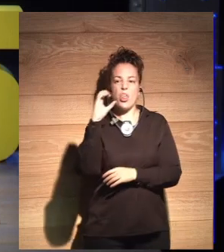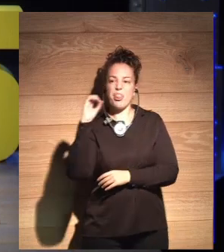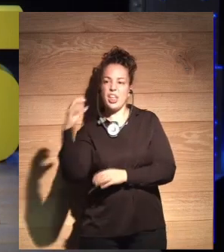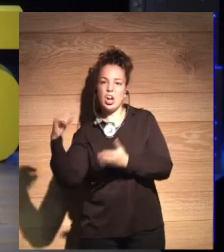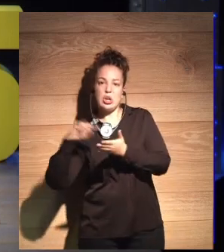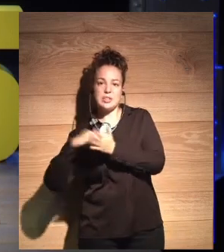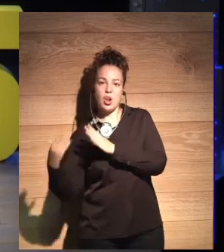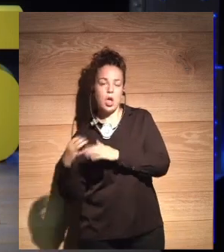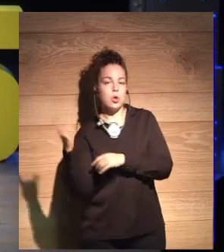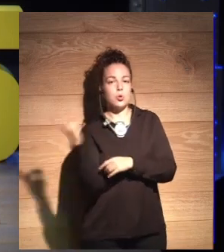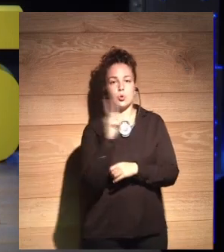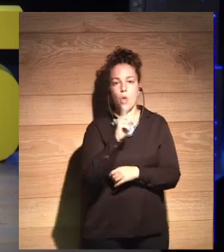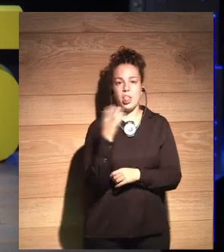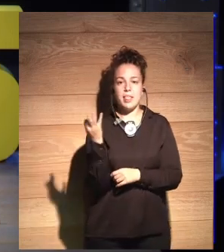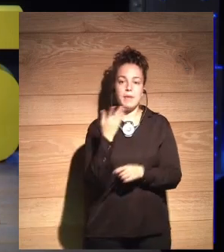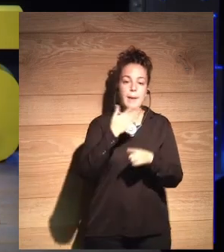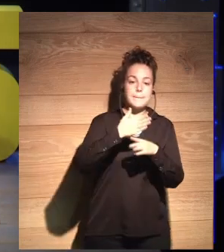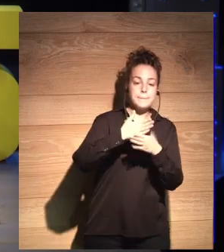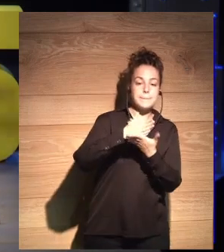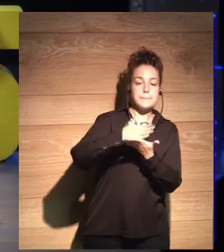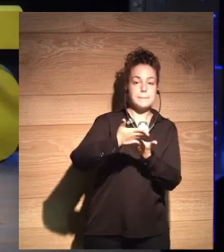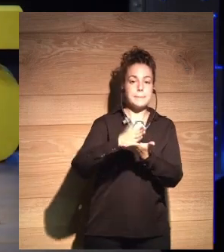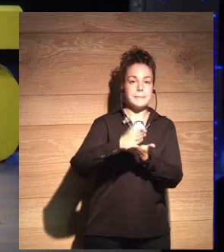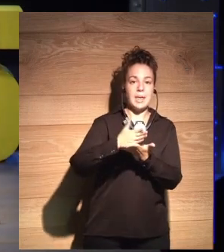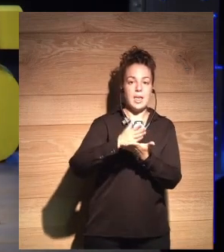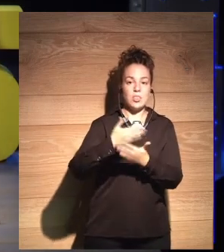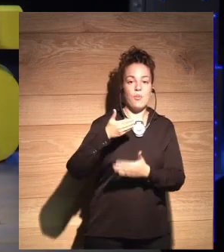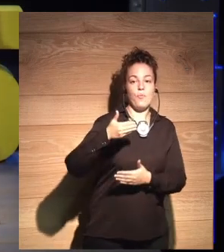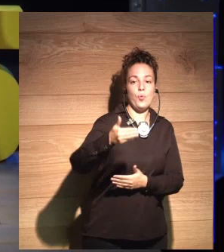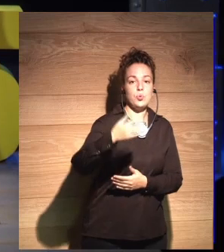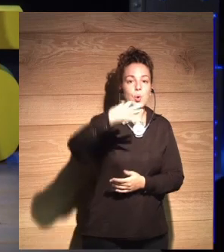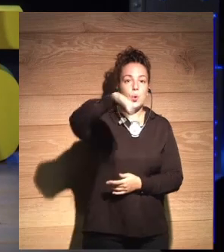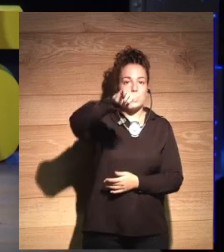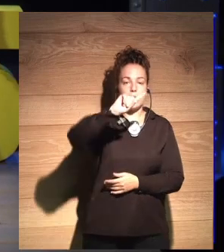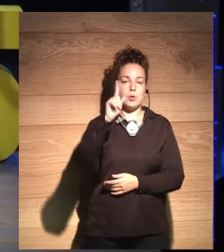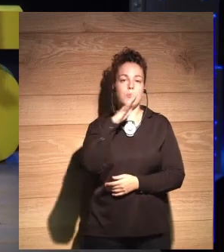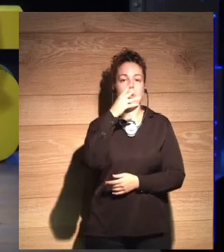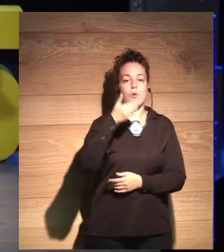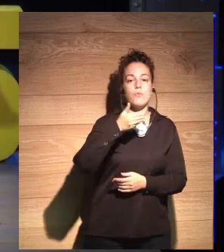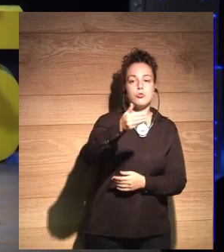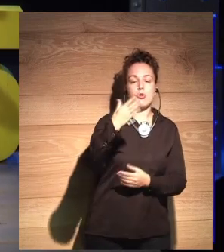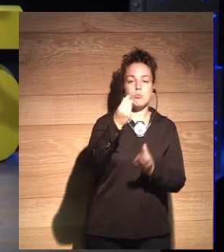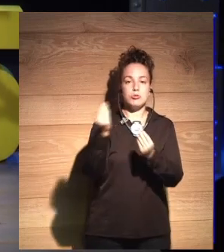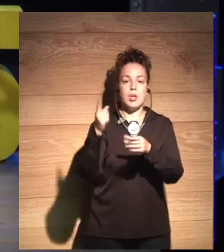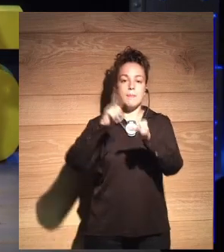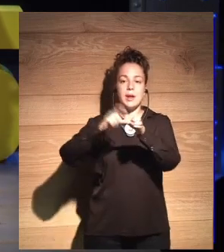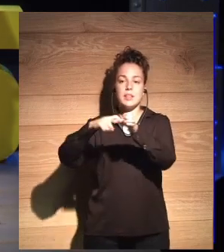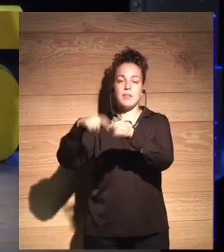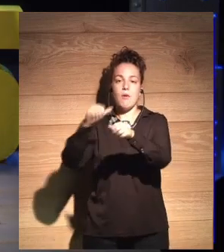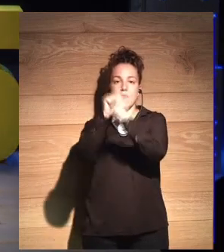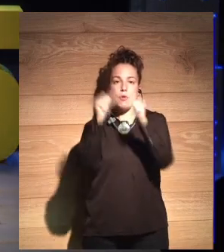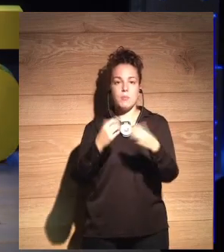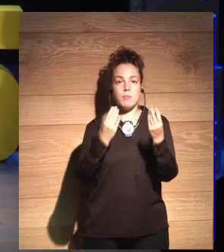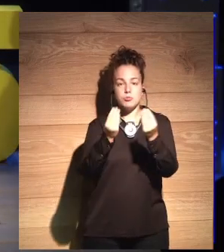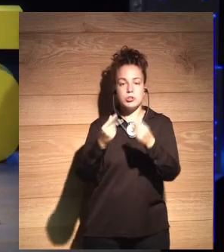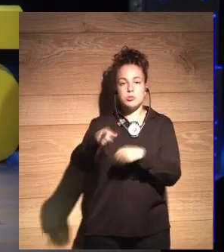own way. There's not one future, there's many futures, and there's many ways to participate. And we should be optimistic,